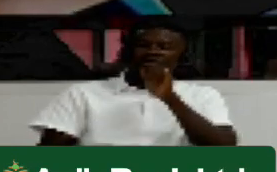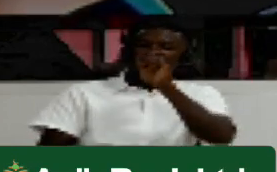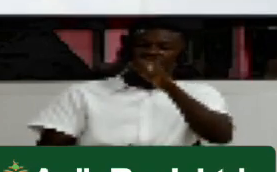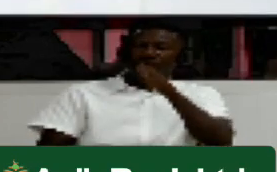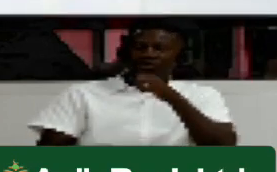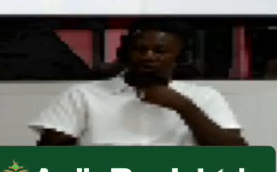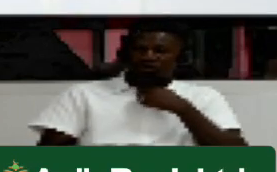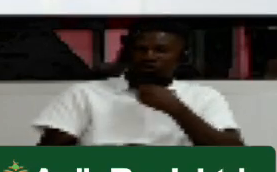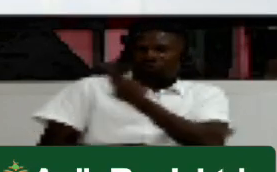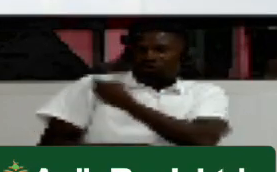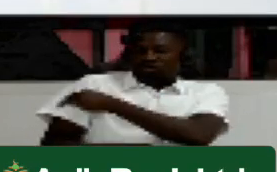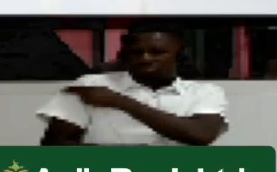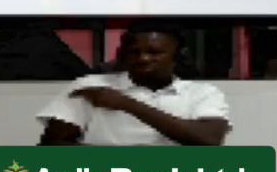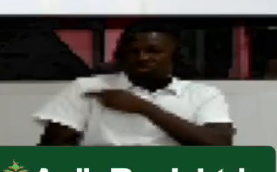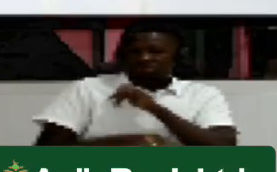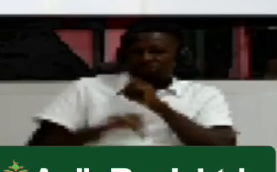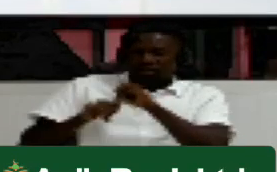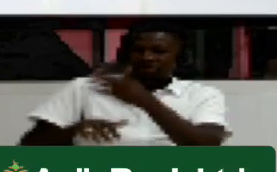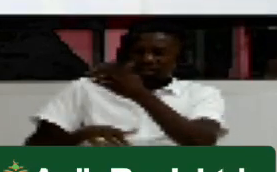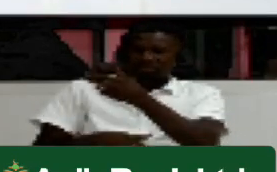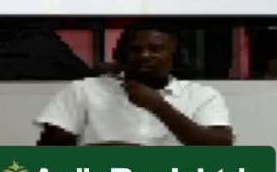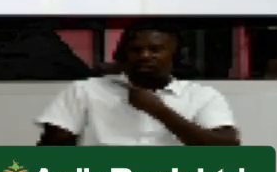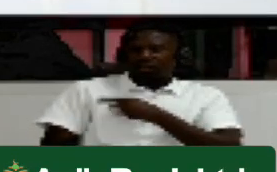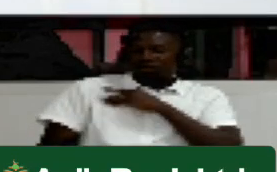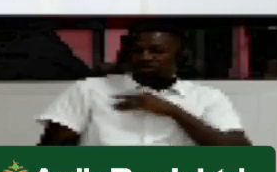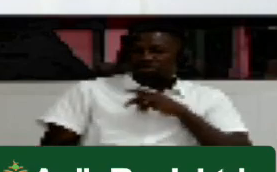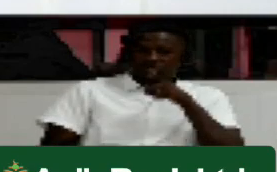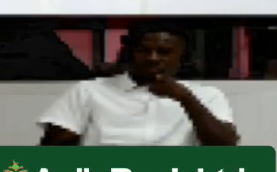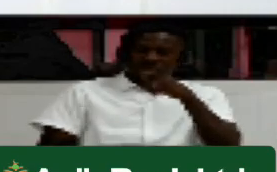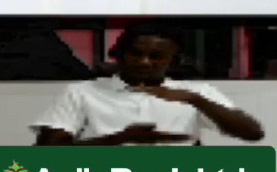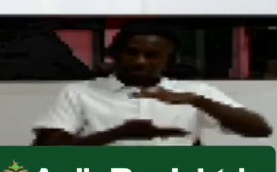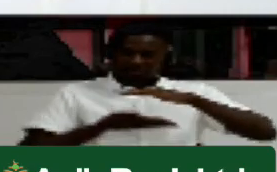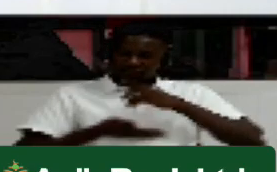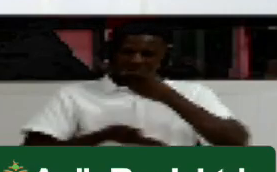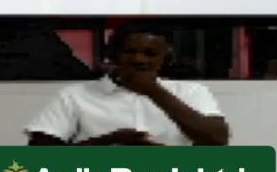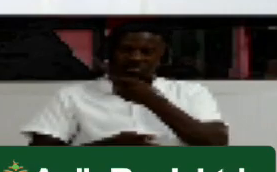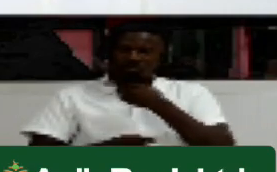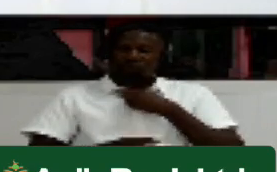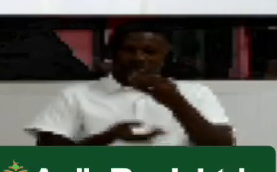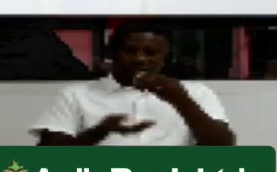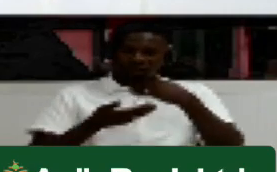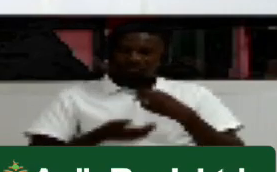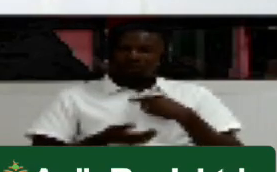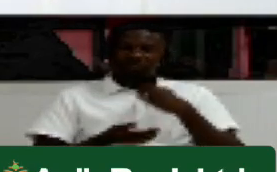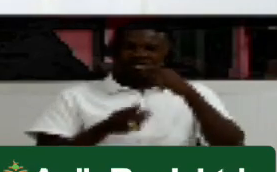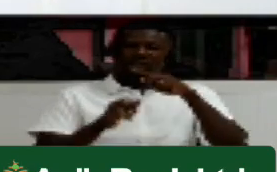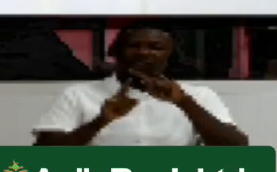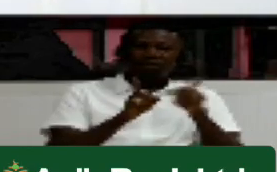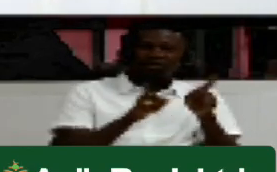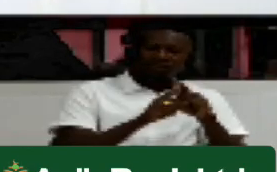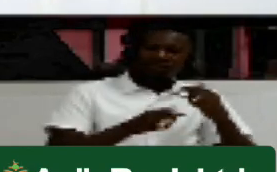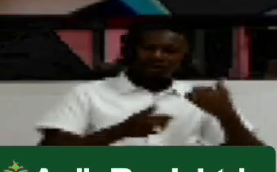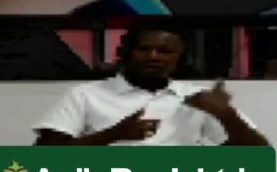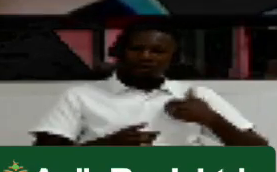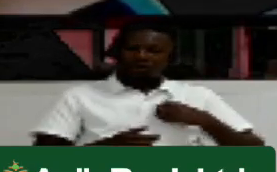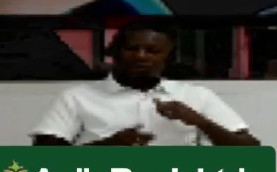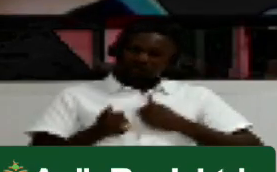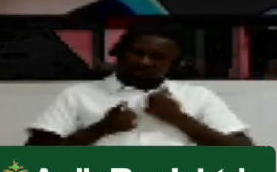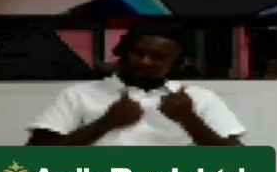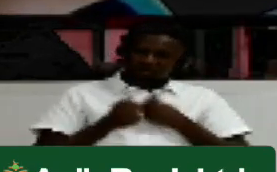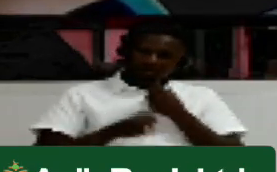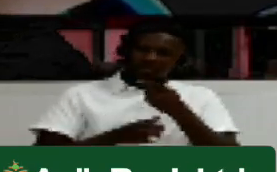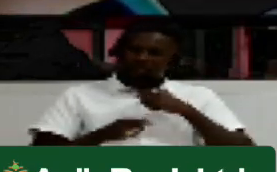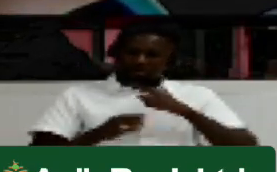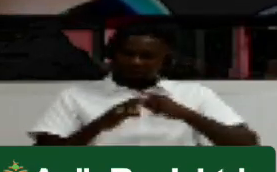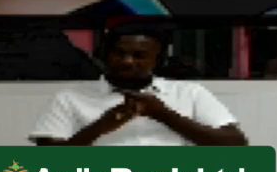the RVTH hospital, the treatment that you received there. You also gave us an account of the different victims that were there and the injuries that